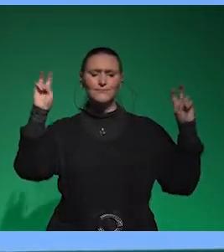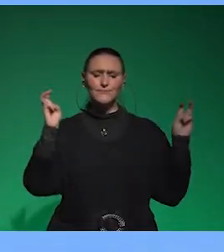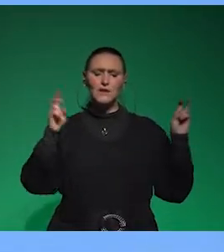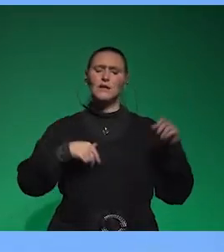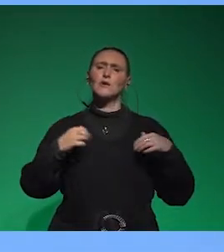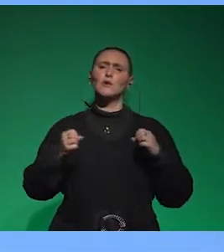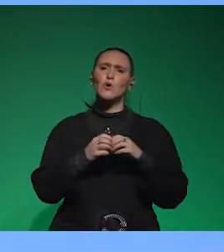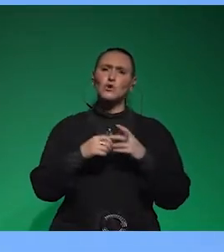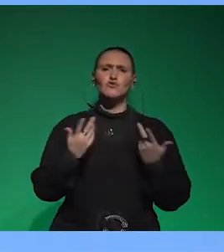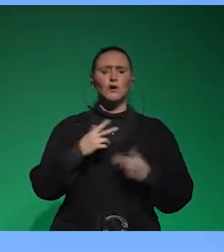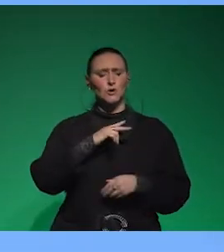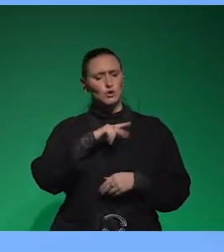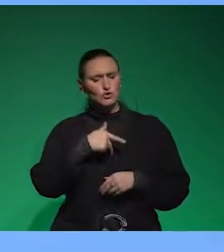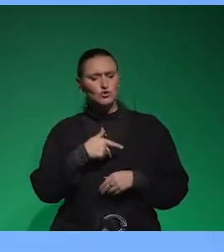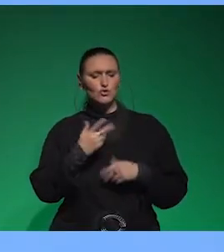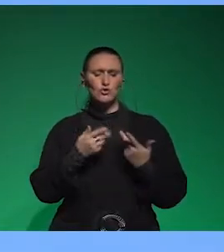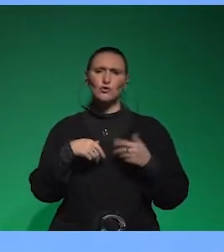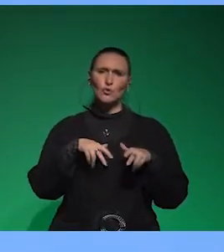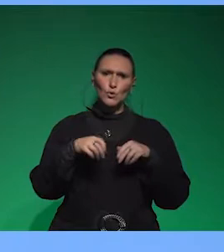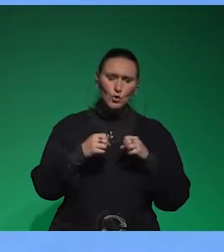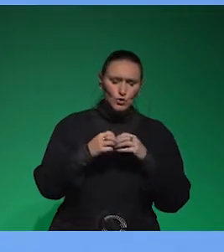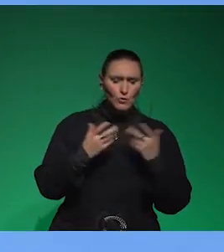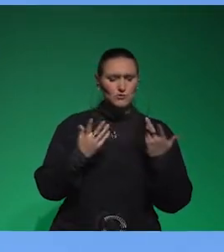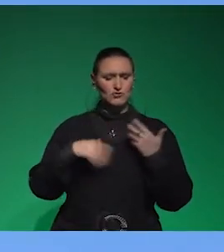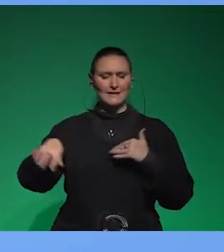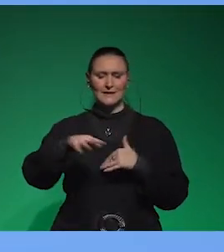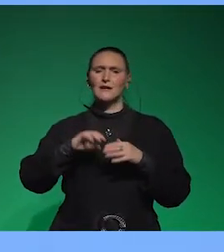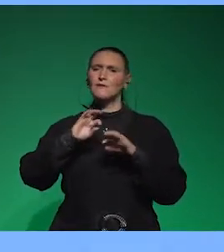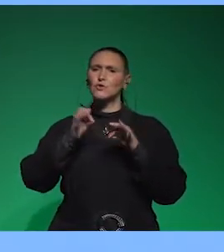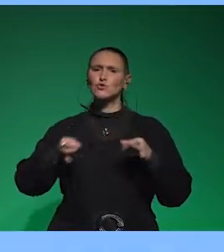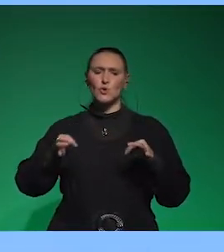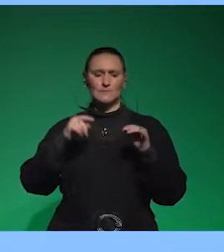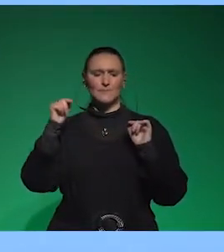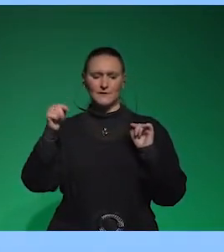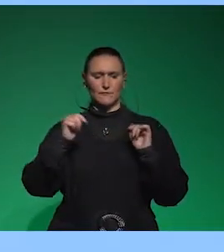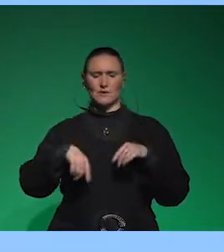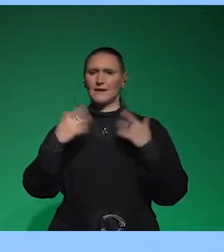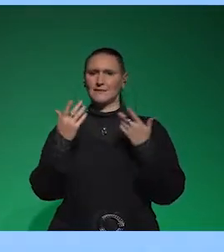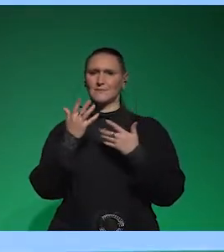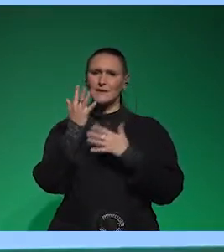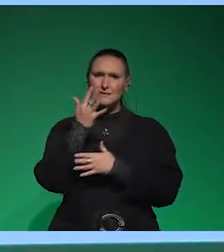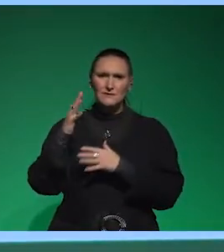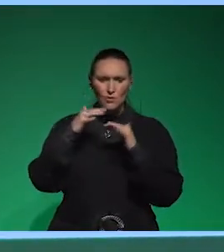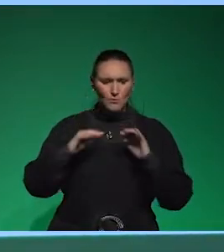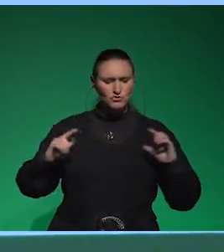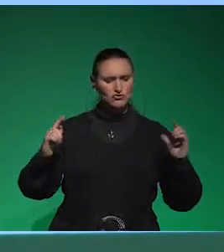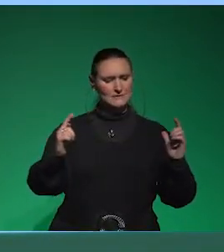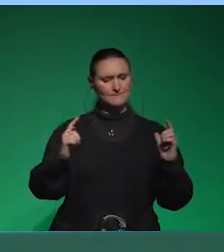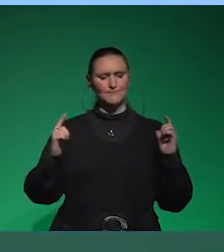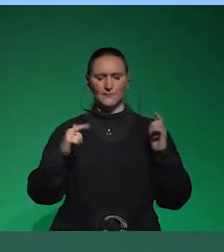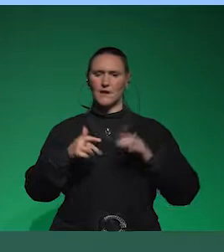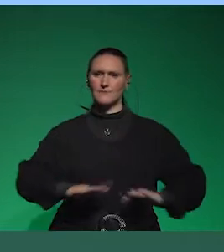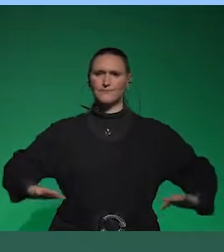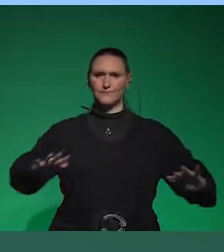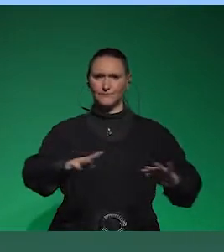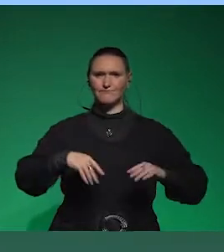lowland rainforest transformation systems. We are a consortium, an Indonesian-German consortium of